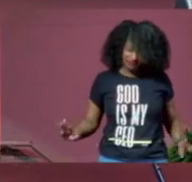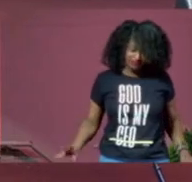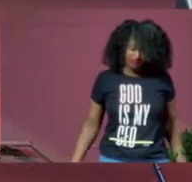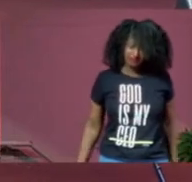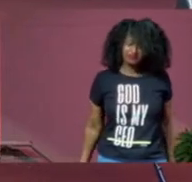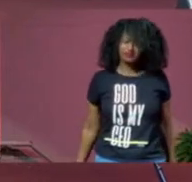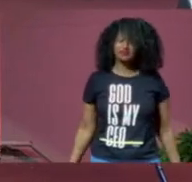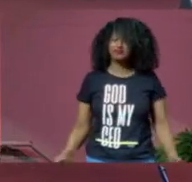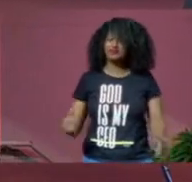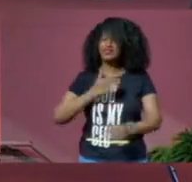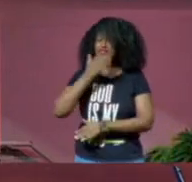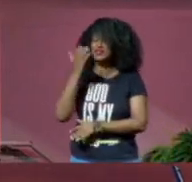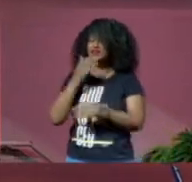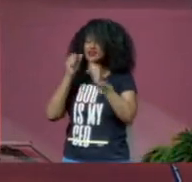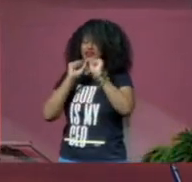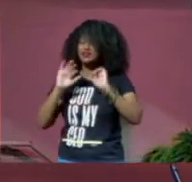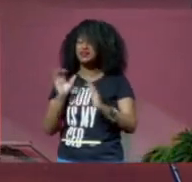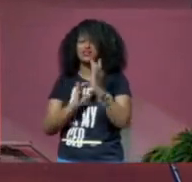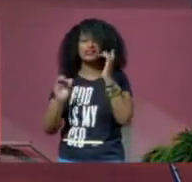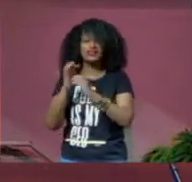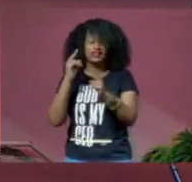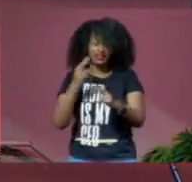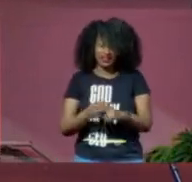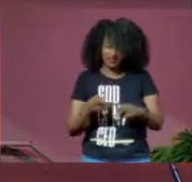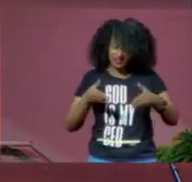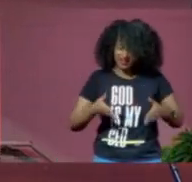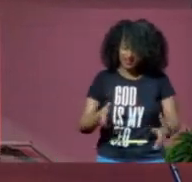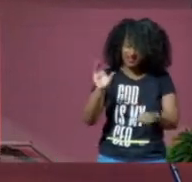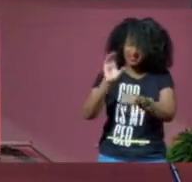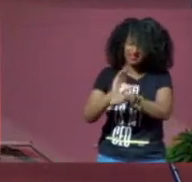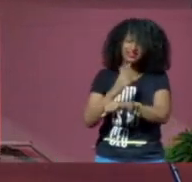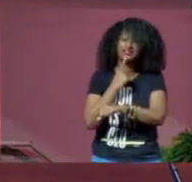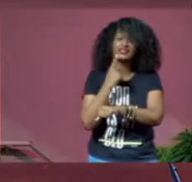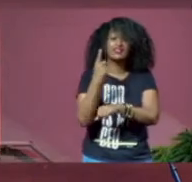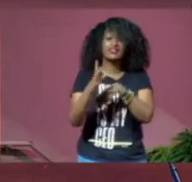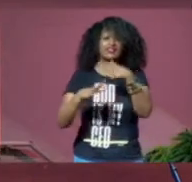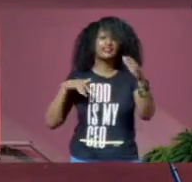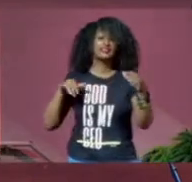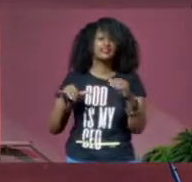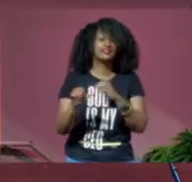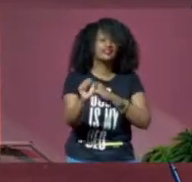Bless, oh bless his name. Let the church say yes.